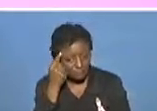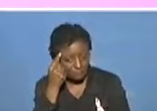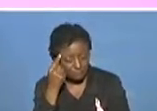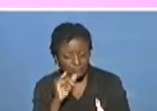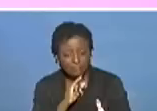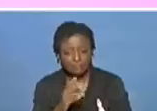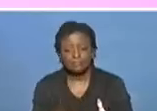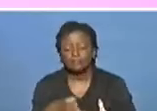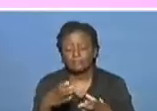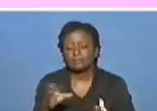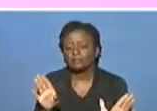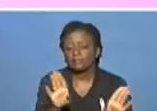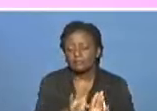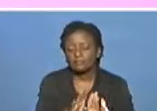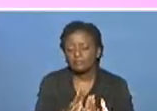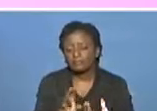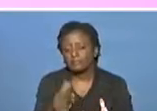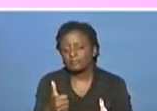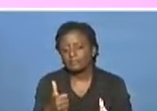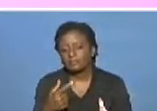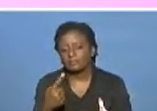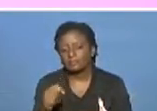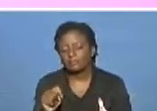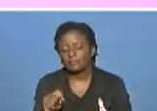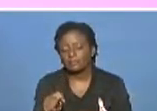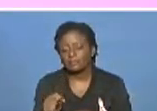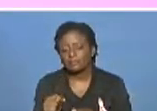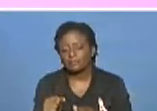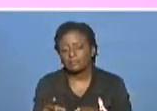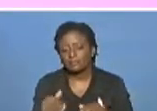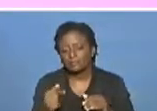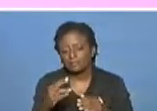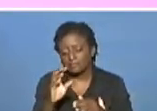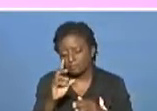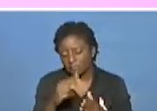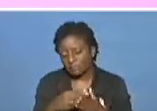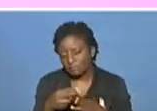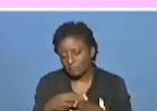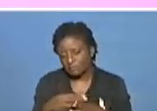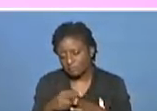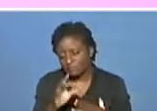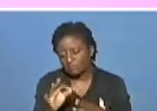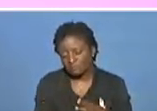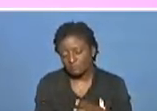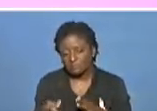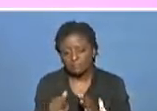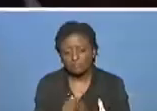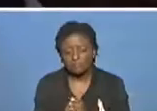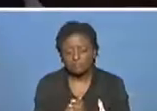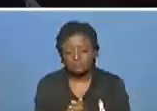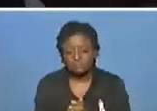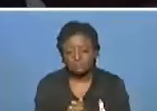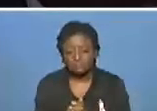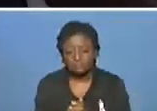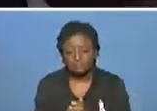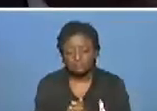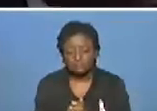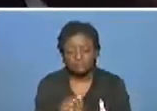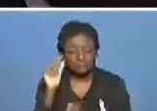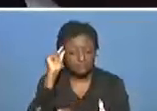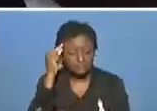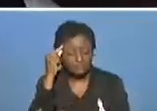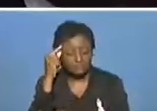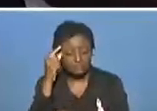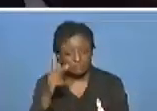and to seek a redetermination of the country's status within the shortest possible time. the government puts out a